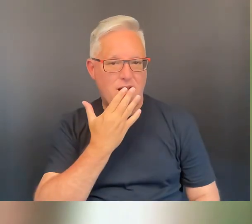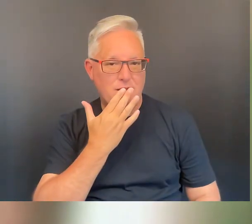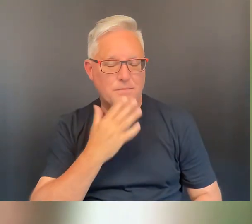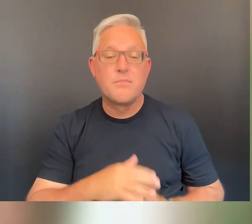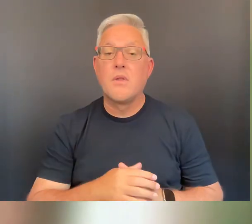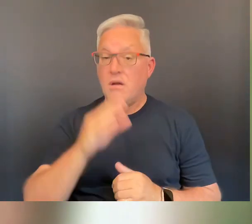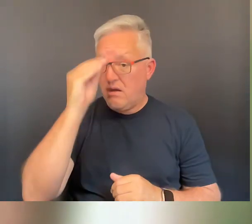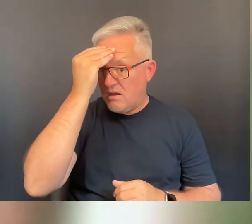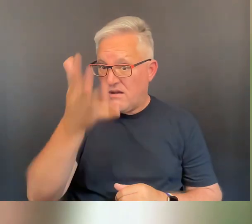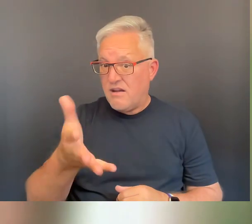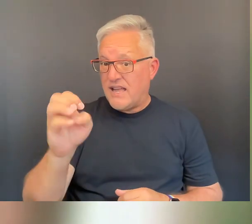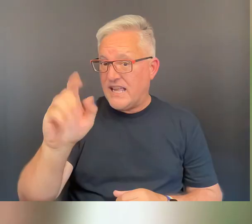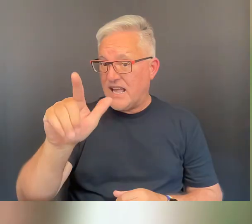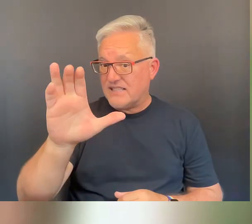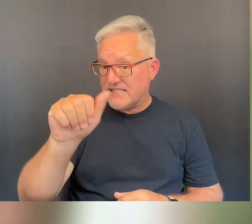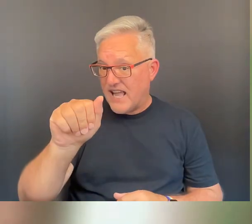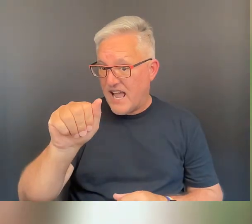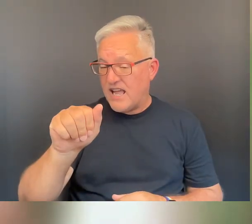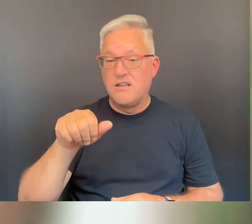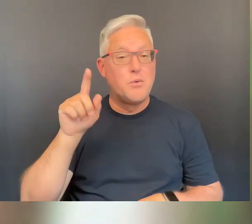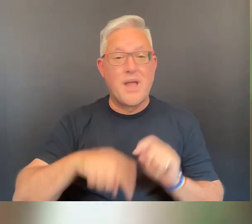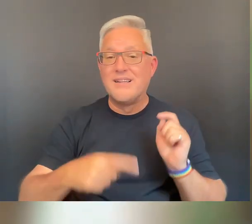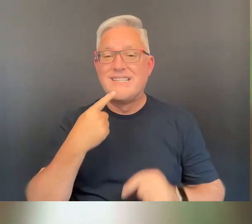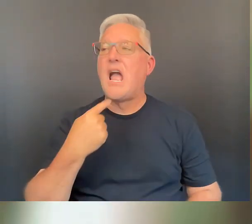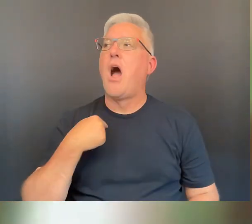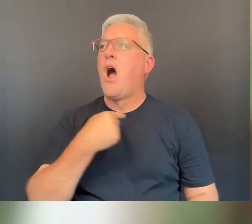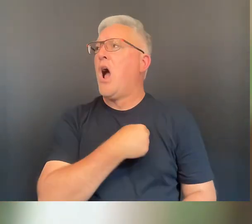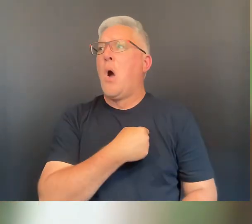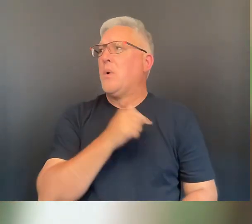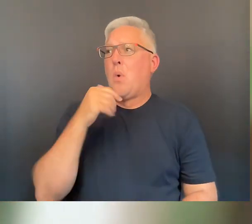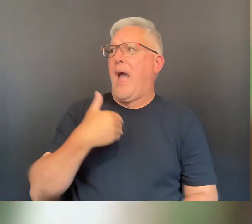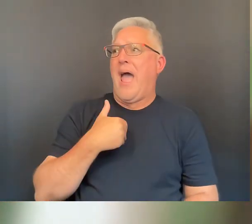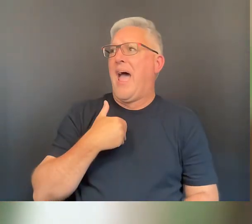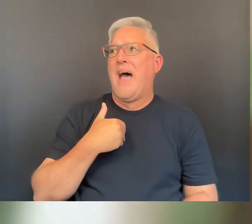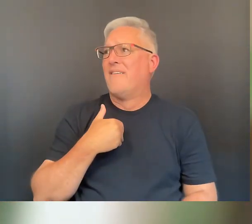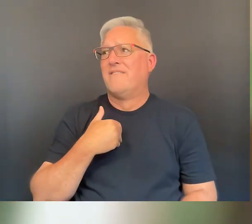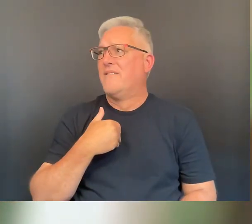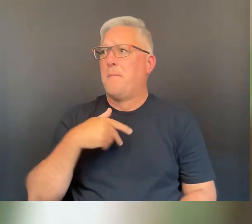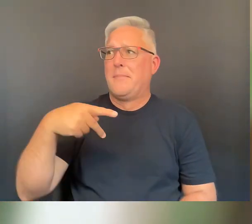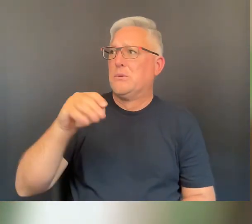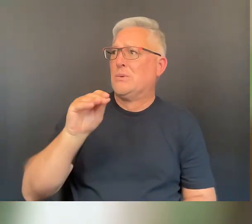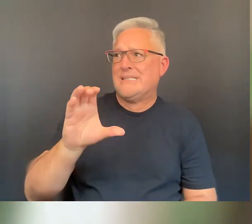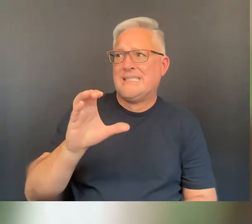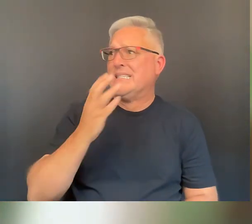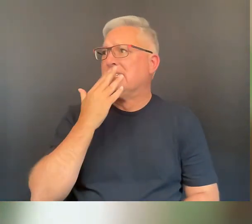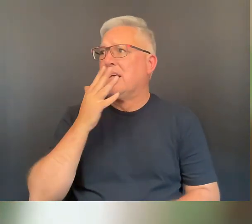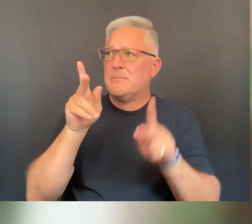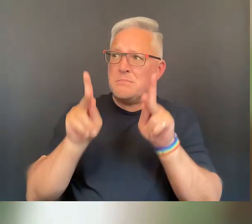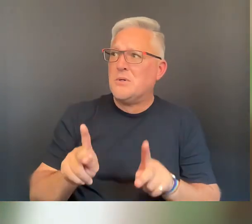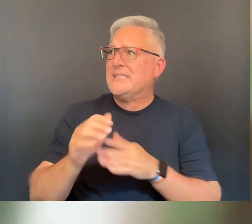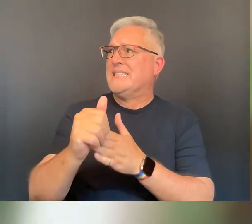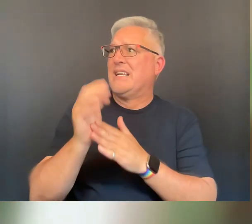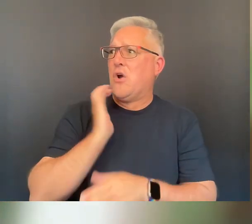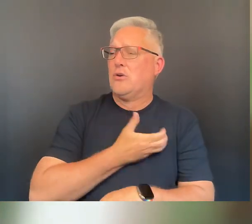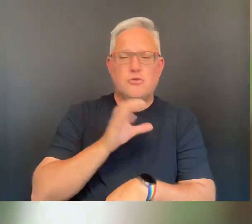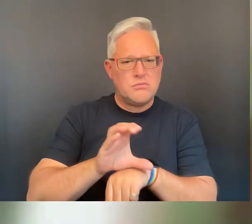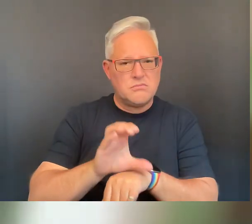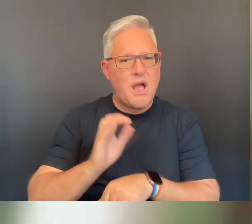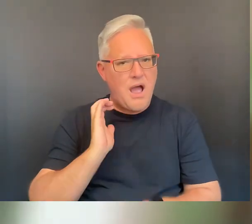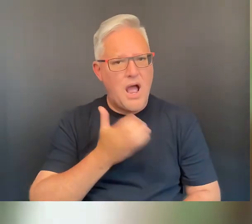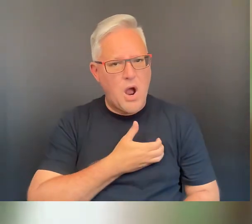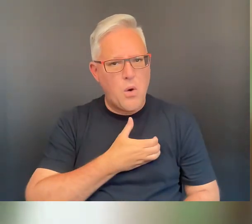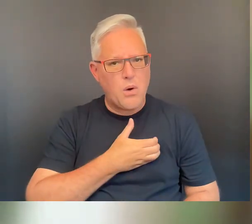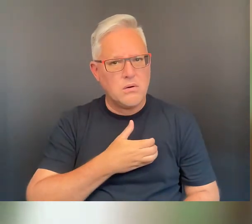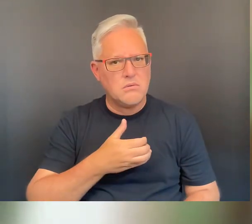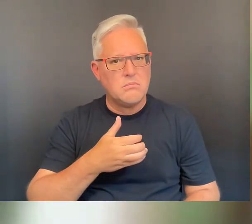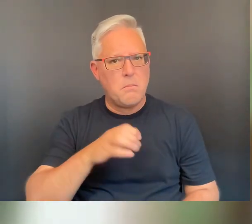ELCA can say they don't have a leader of color in their church, right? Because we have a presiding bishop and we have a secretary